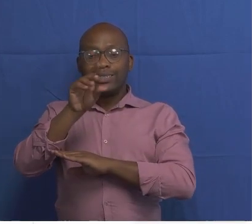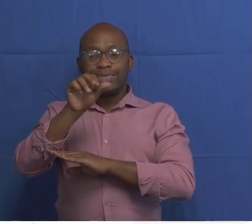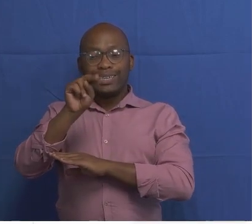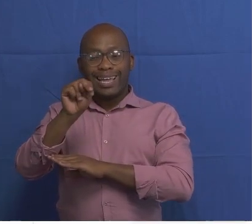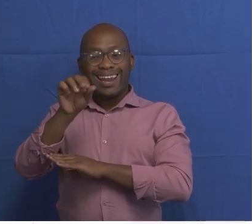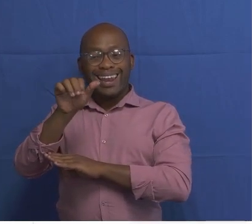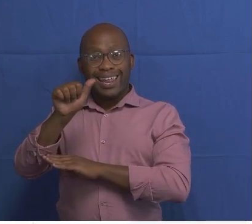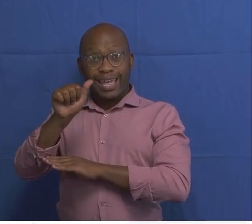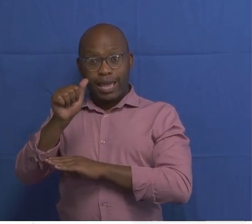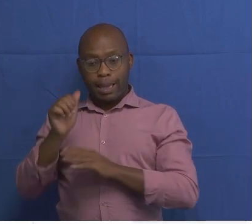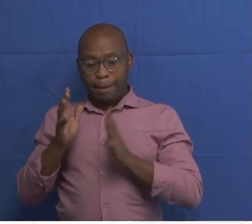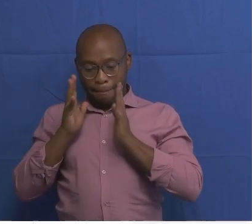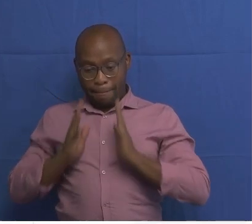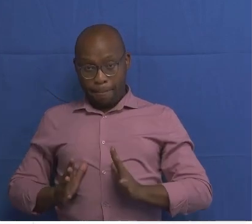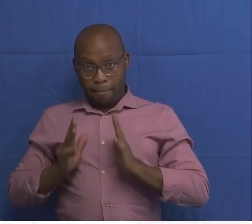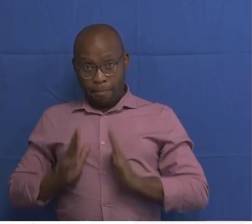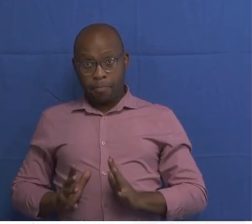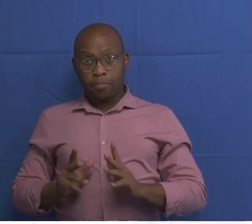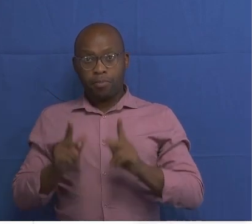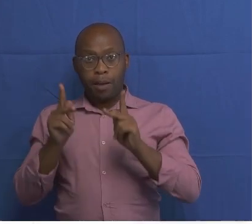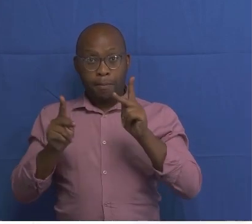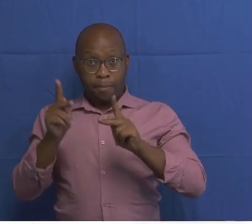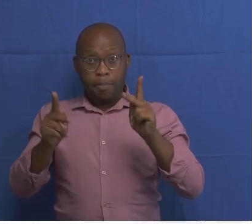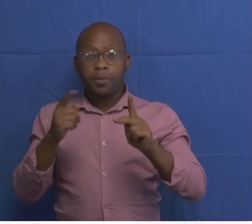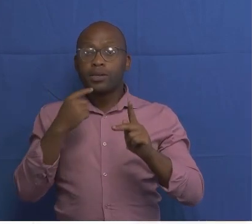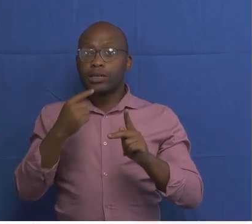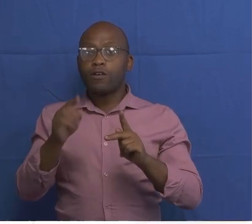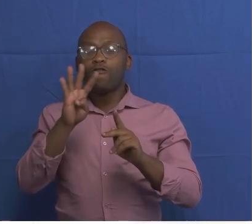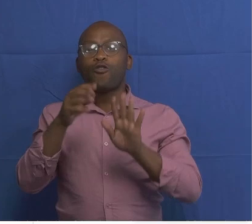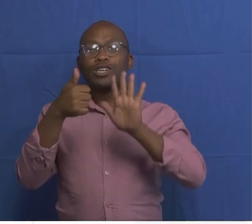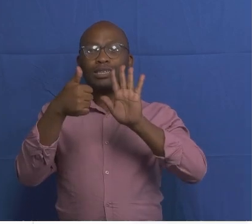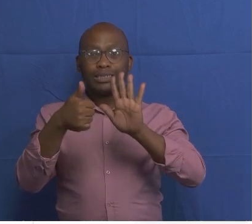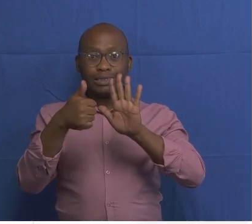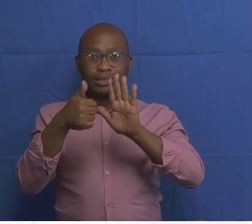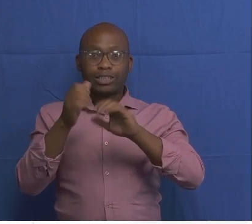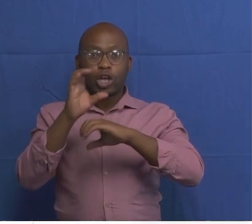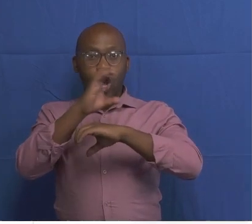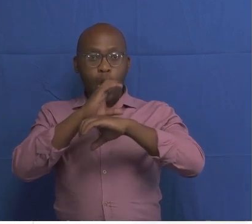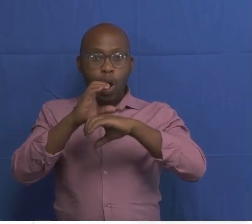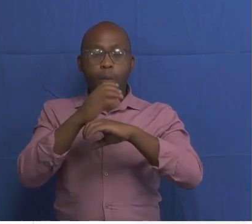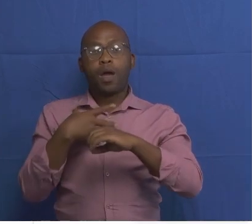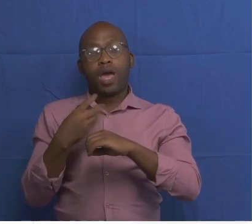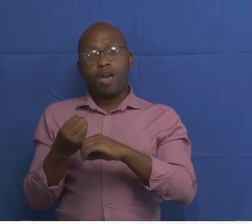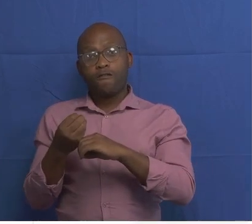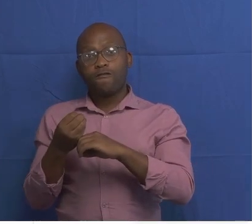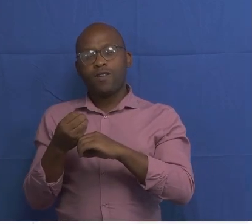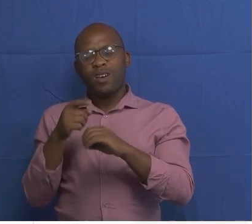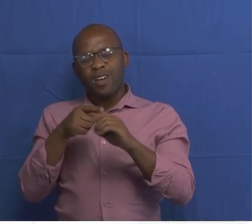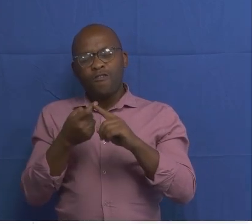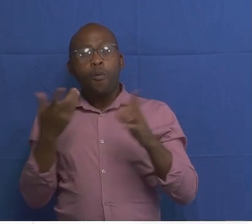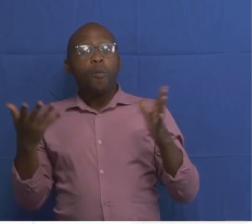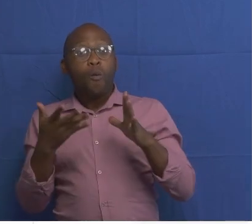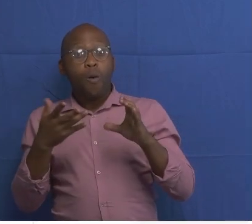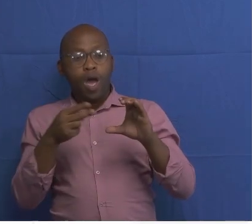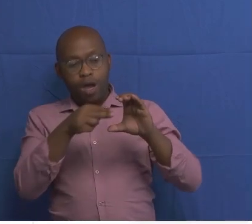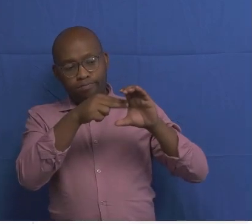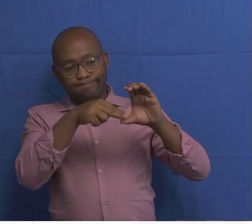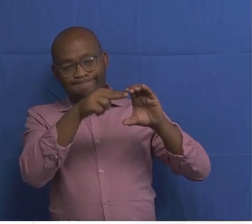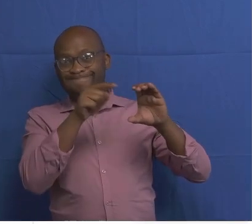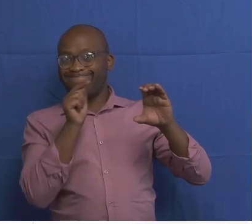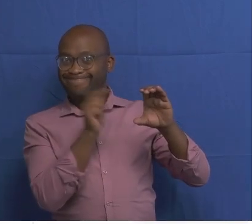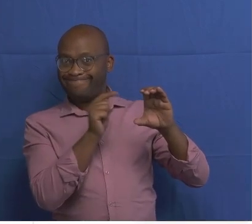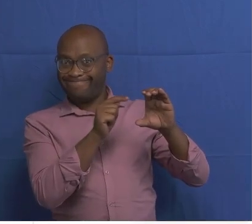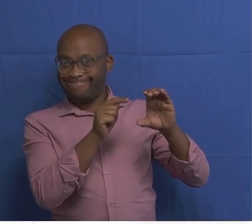covered, or it is contained in the 46 chromosomes that are there in the nucleus. So this is very important now